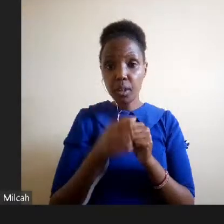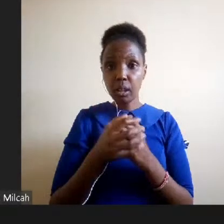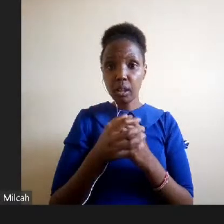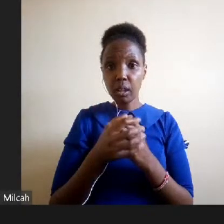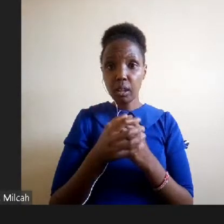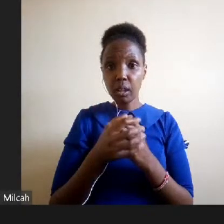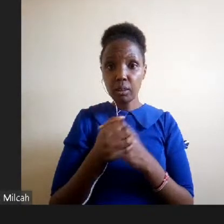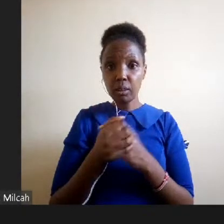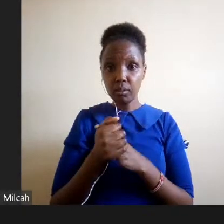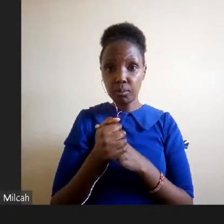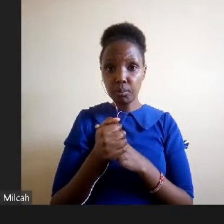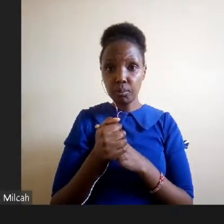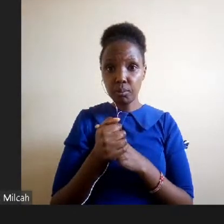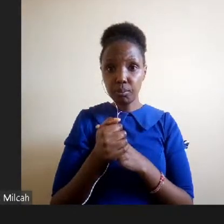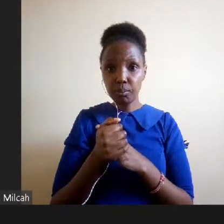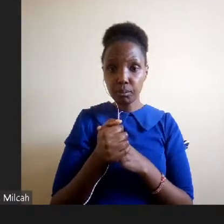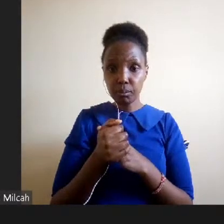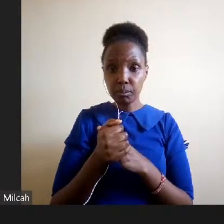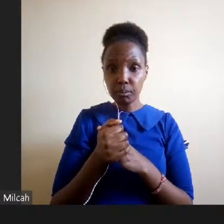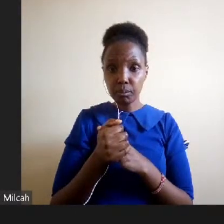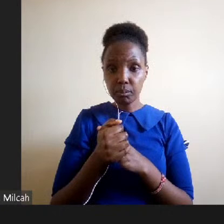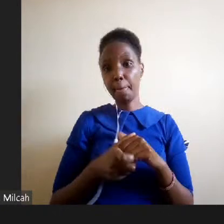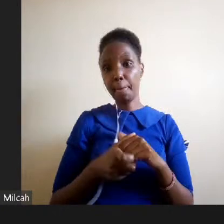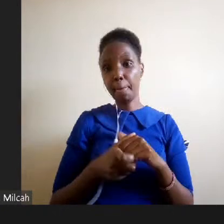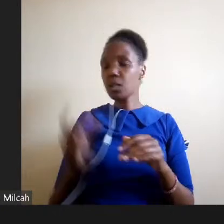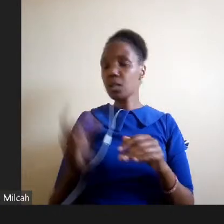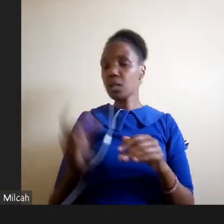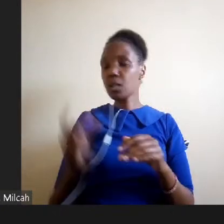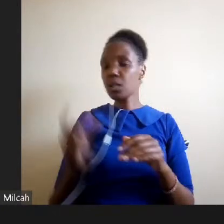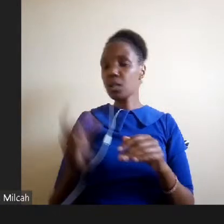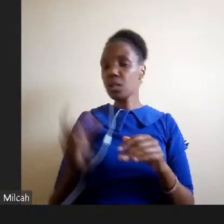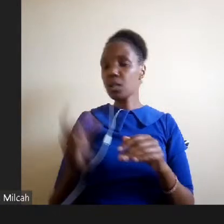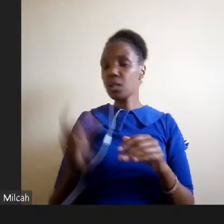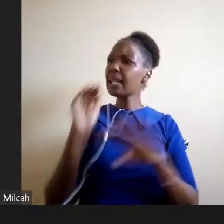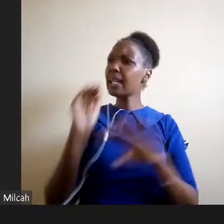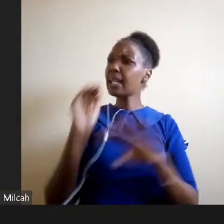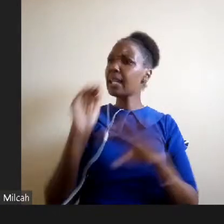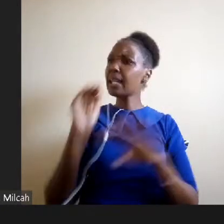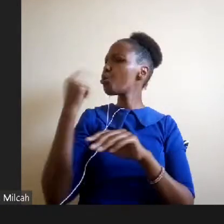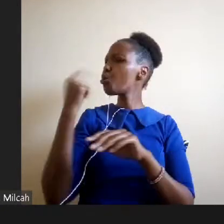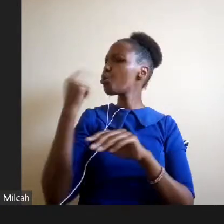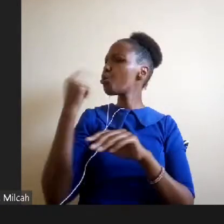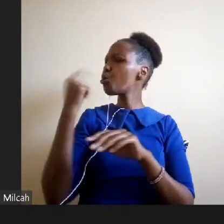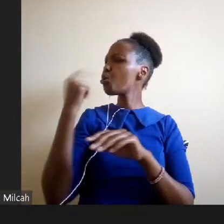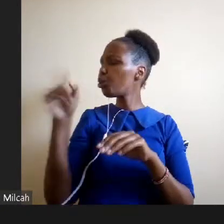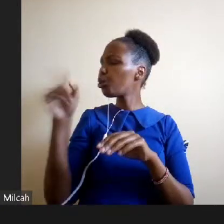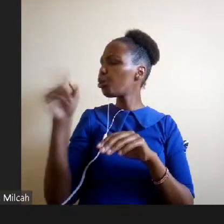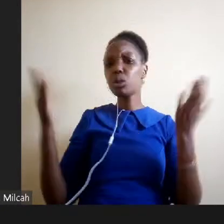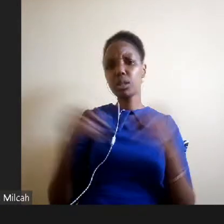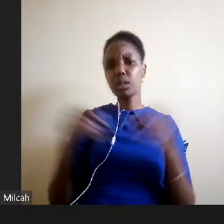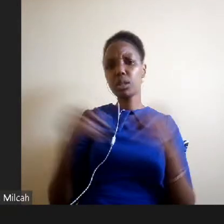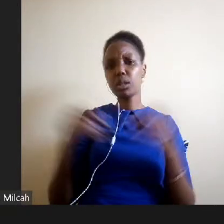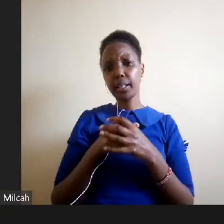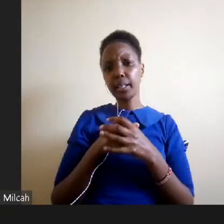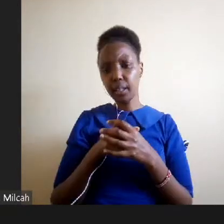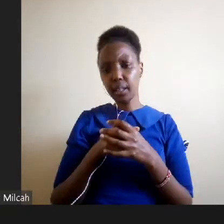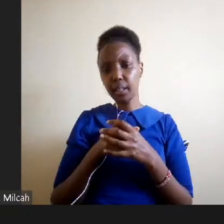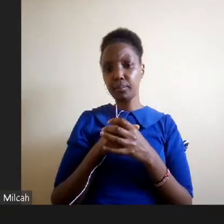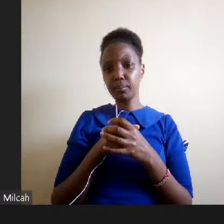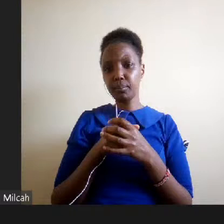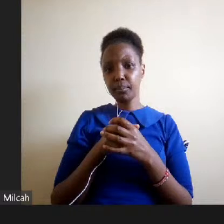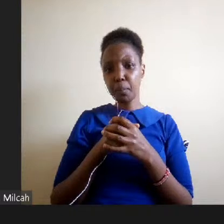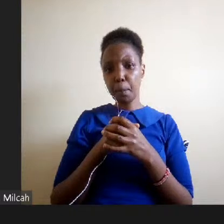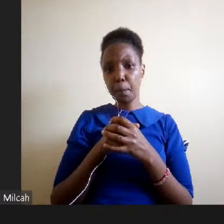not recognized, start spamming them and start, conversing with an adult around you, specifically your parents or your guardians, to help you through